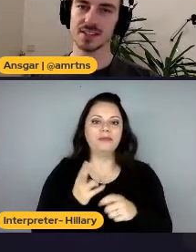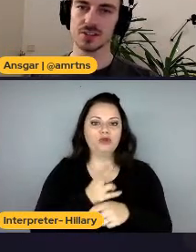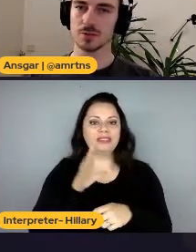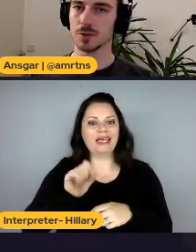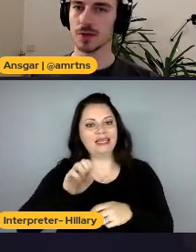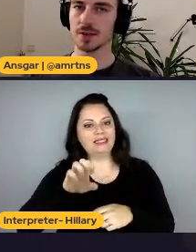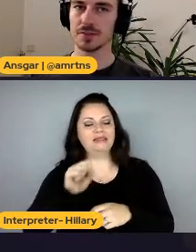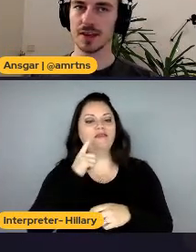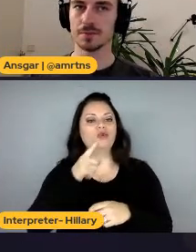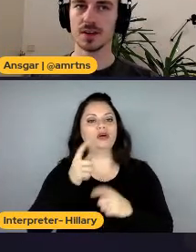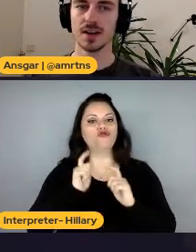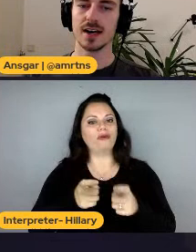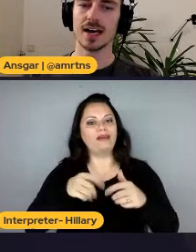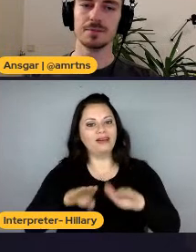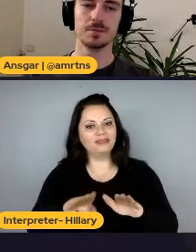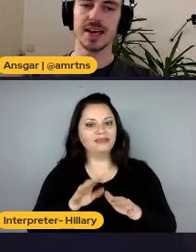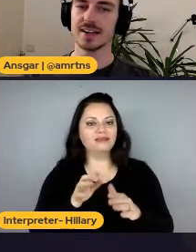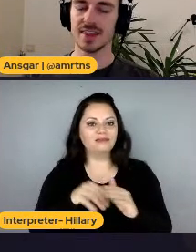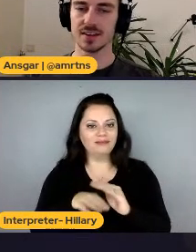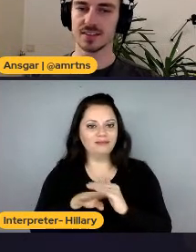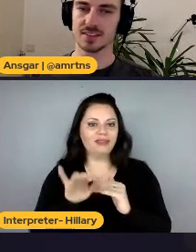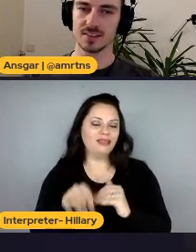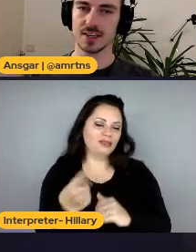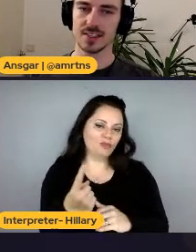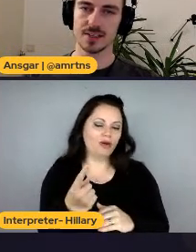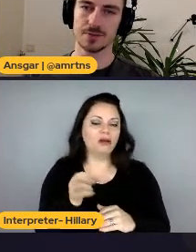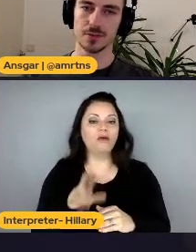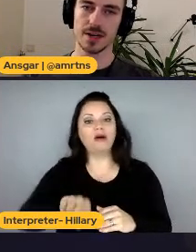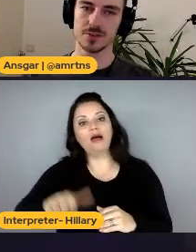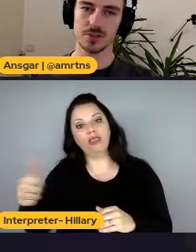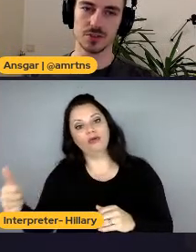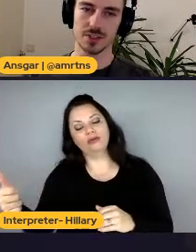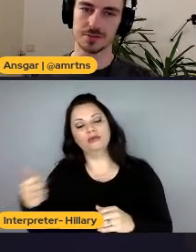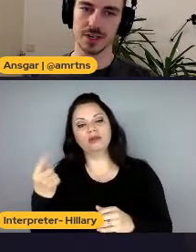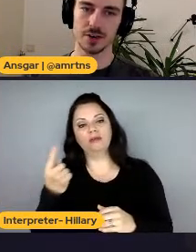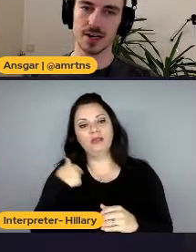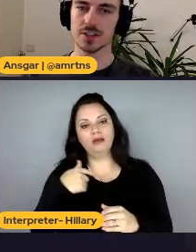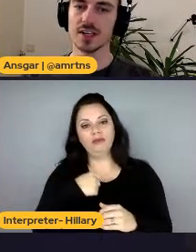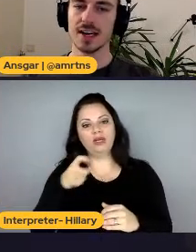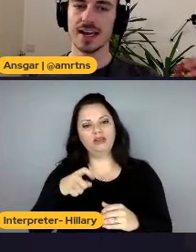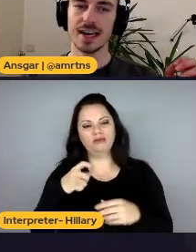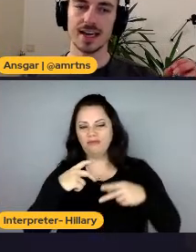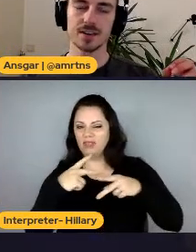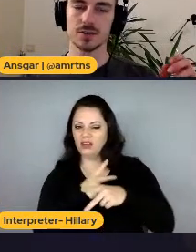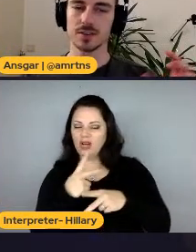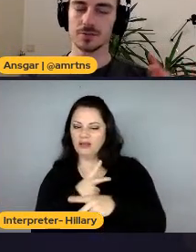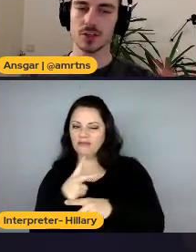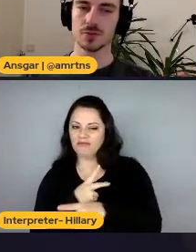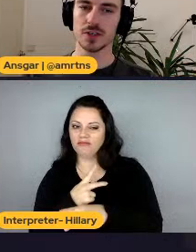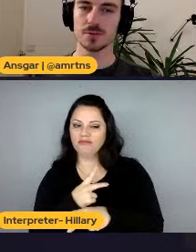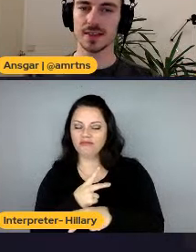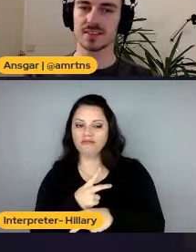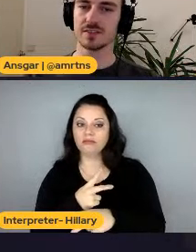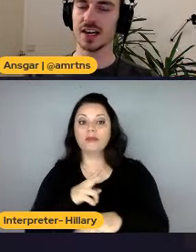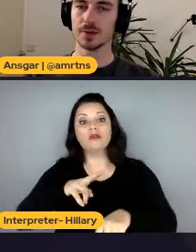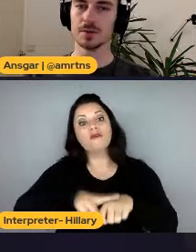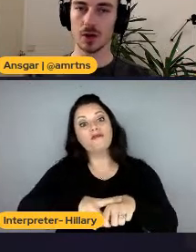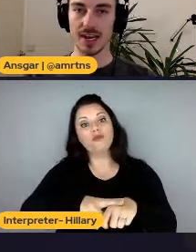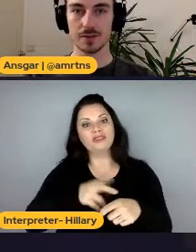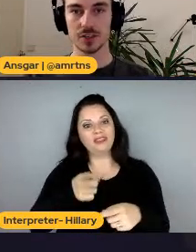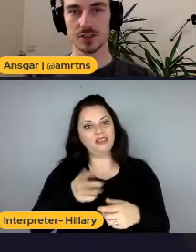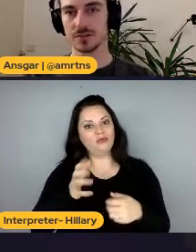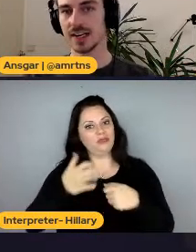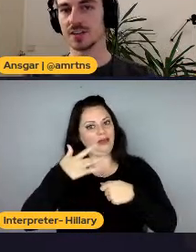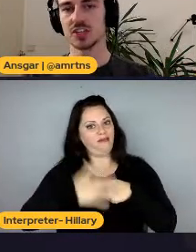granting access could be one of them, and others are something we have to still figure out. And of course, we want to make this available